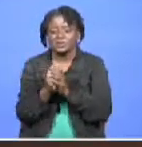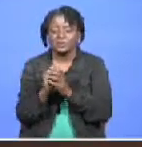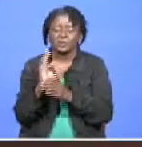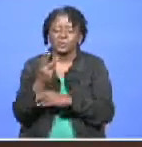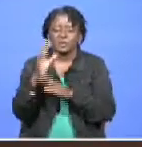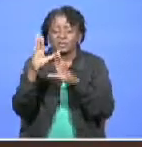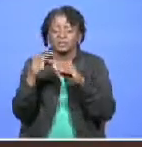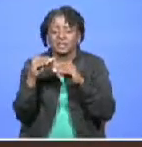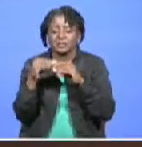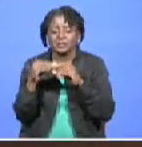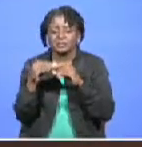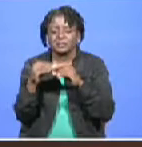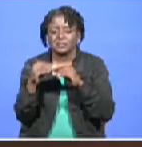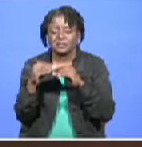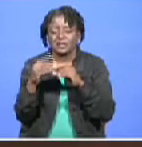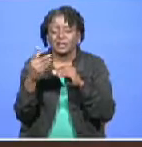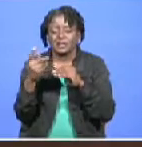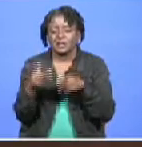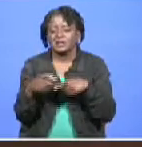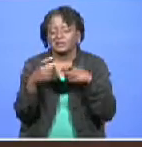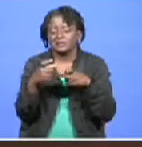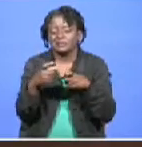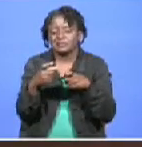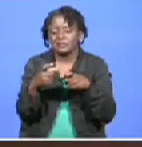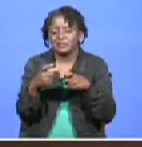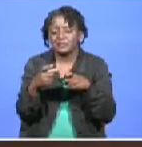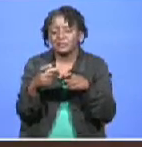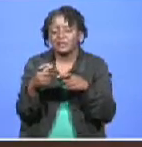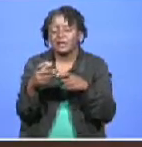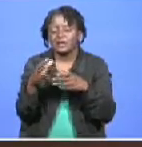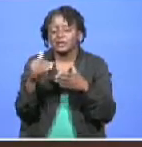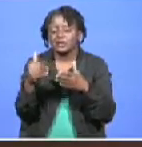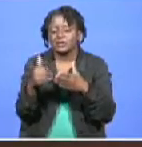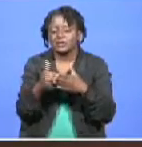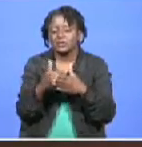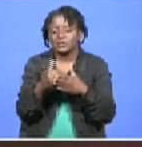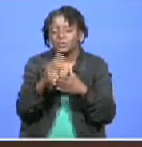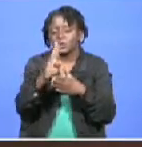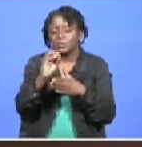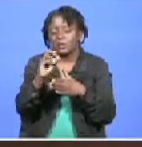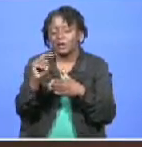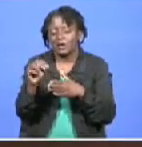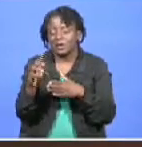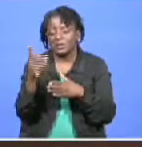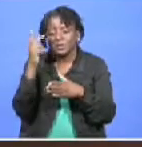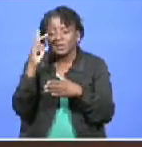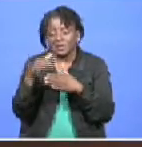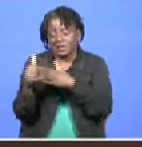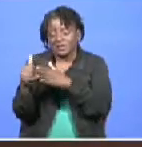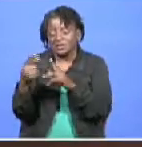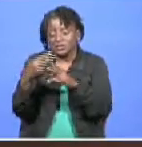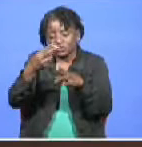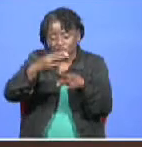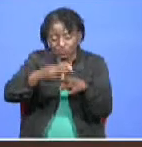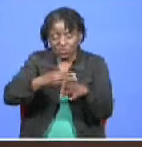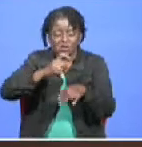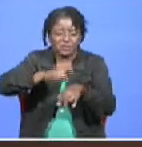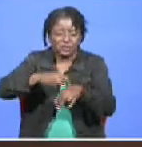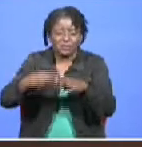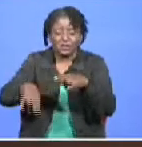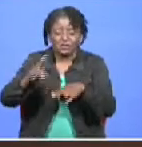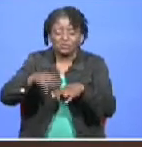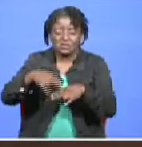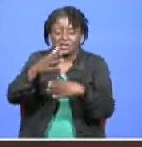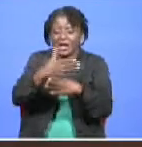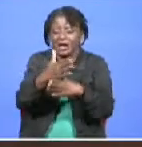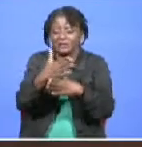issuance of the rate reduction bonds will lead to a temporary increase in the average household billing